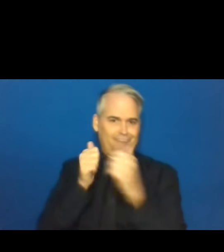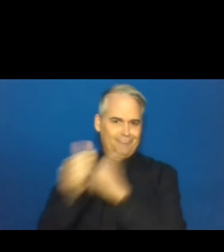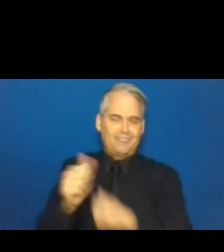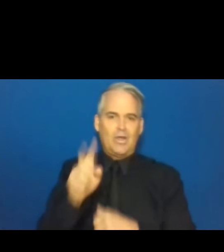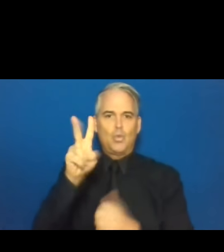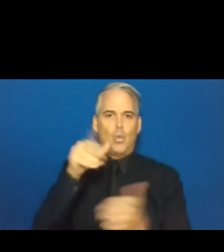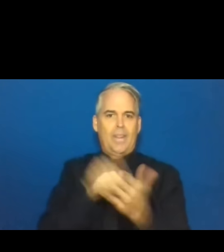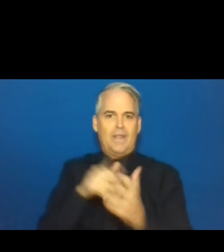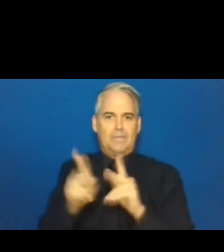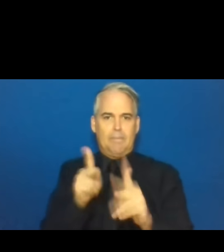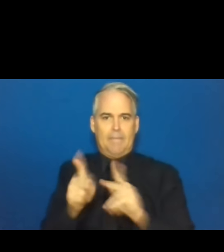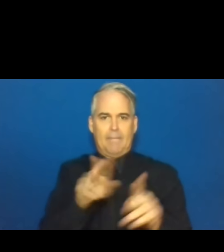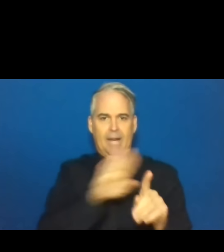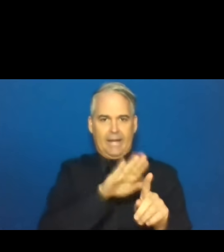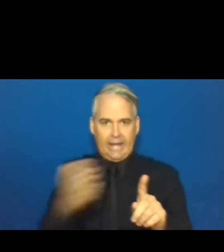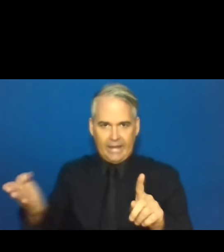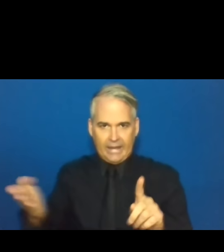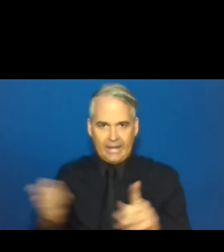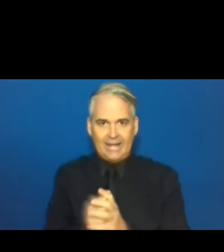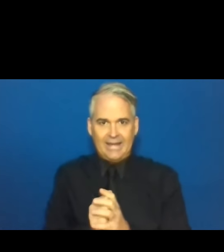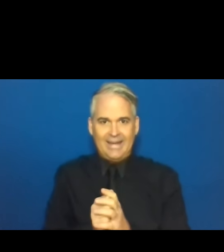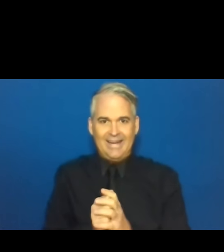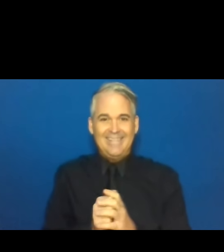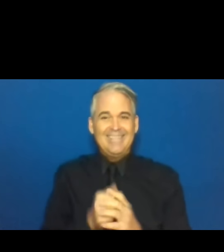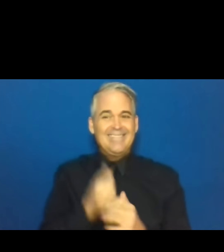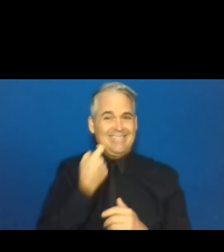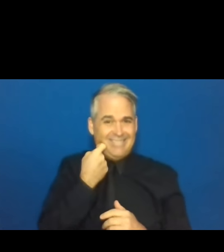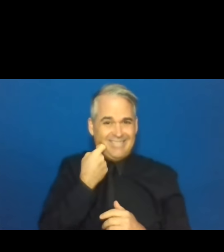experienced a record number of daily cases,